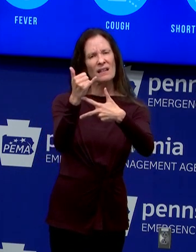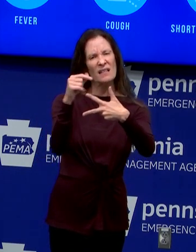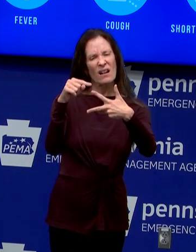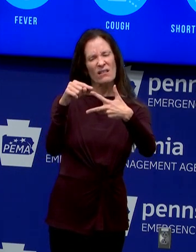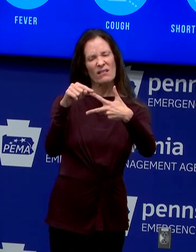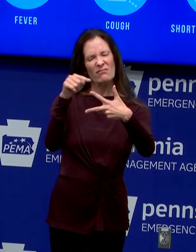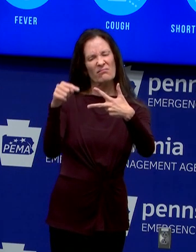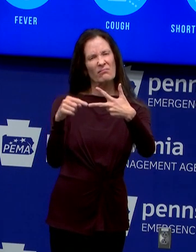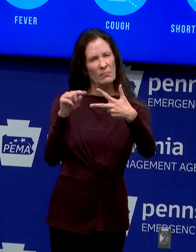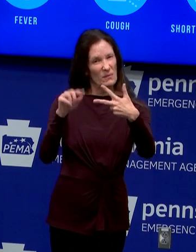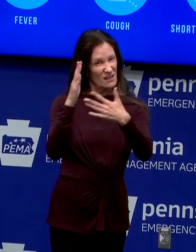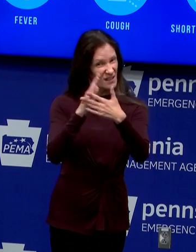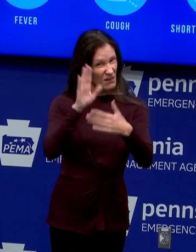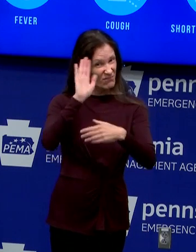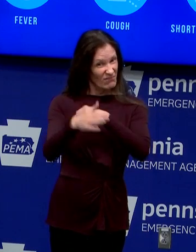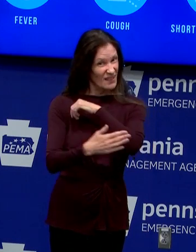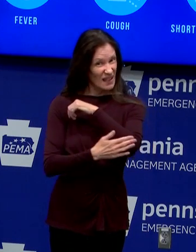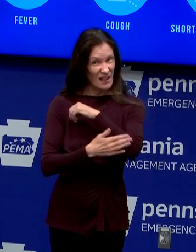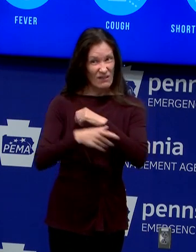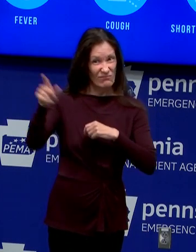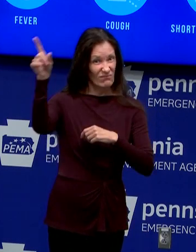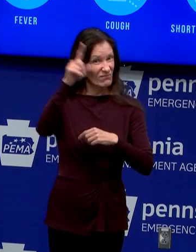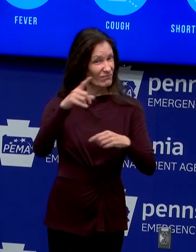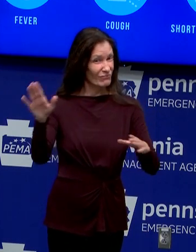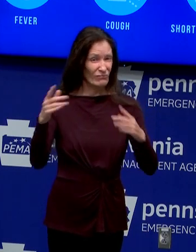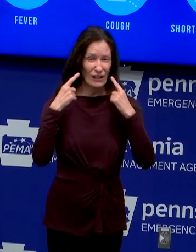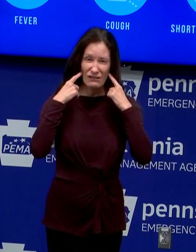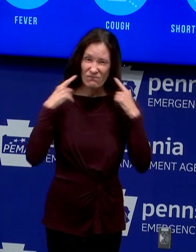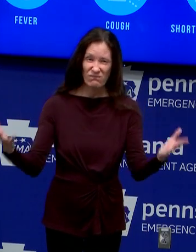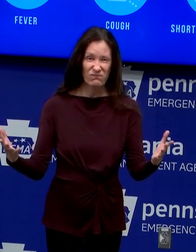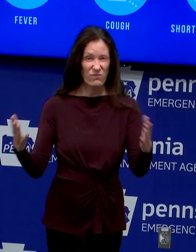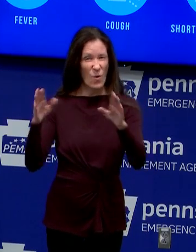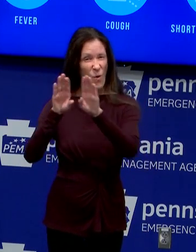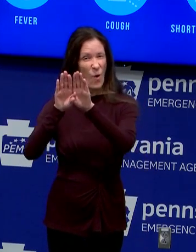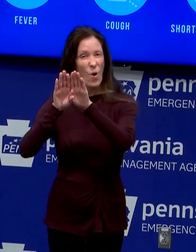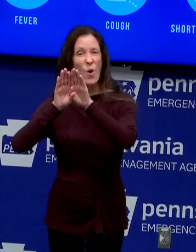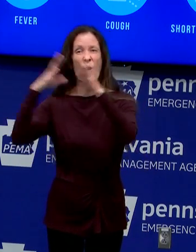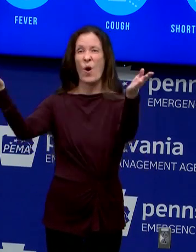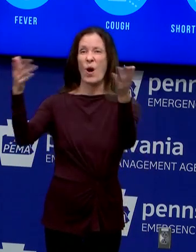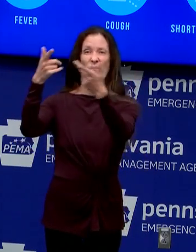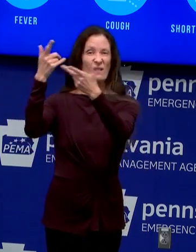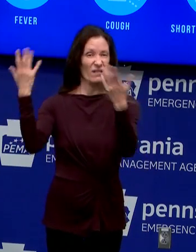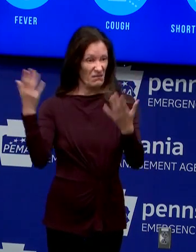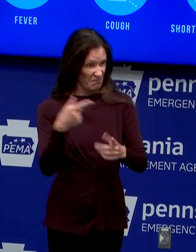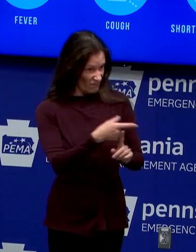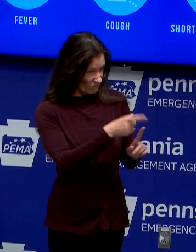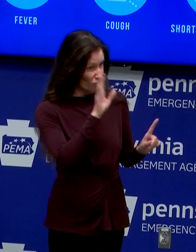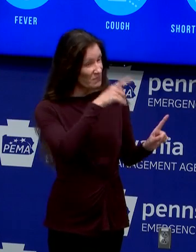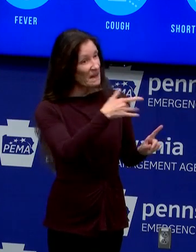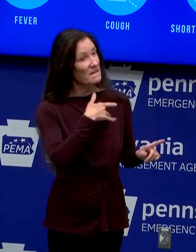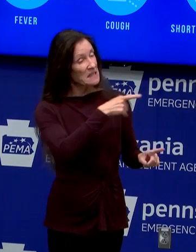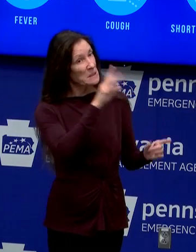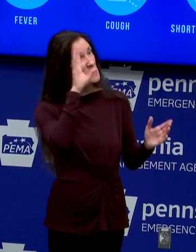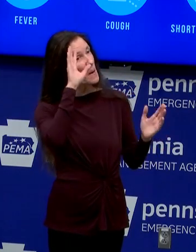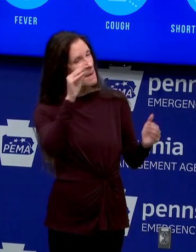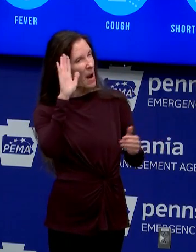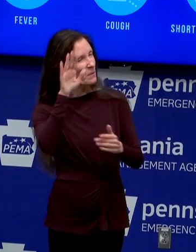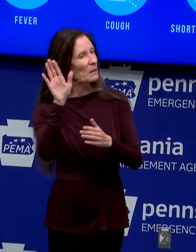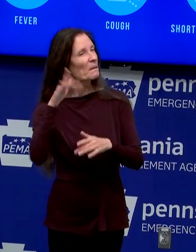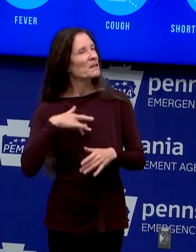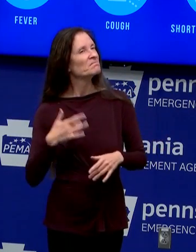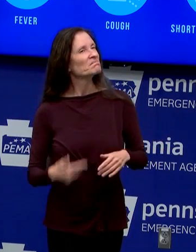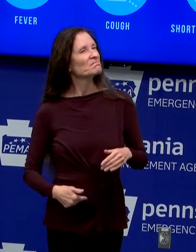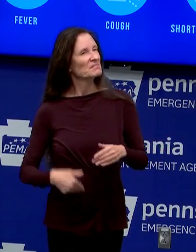non-compliant, and there will be some other high-risk behaviors? Yes. So the models that we look at